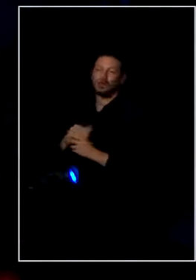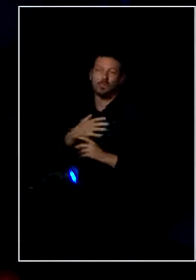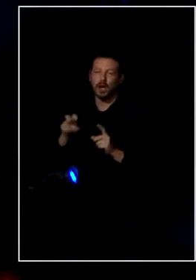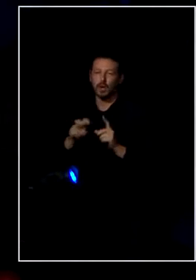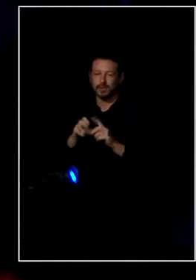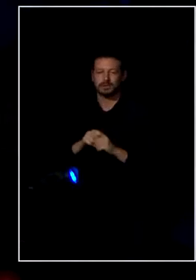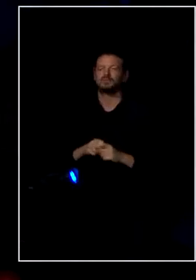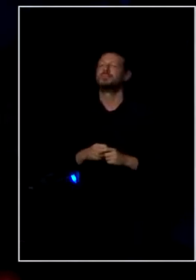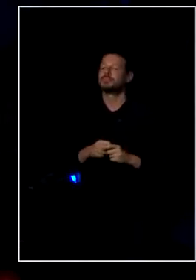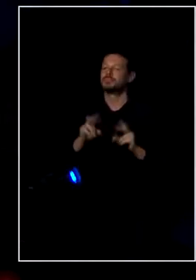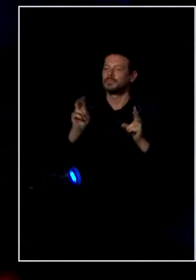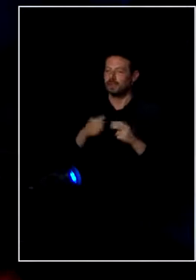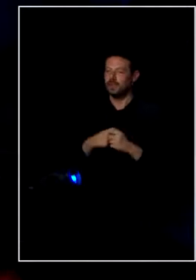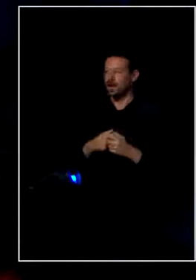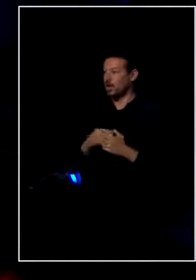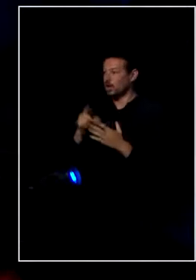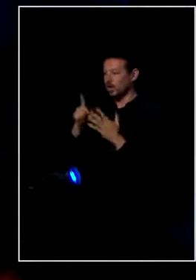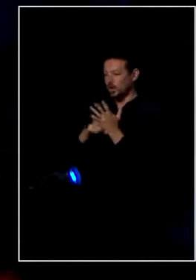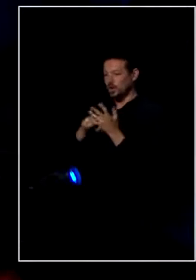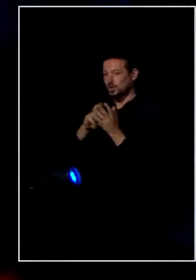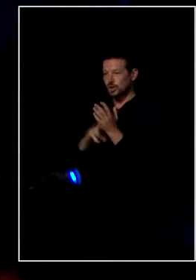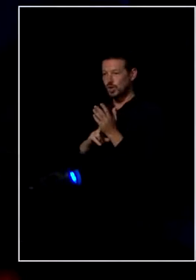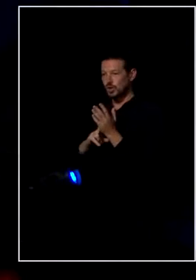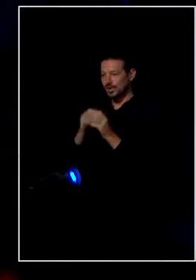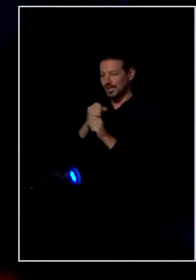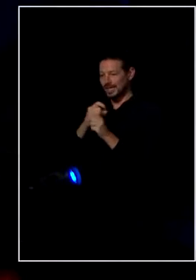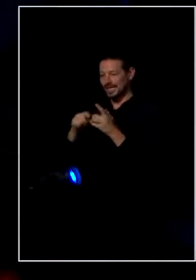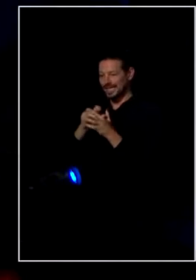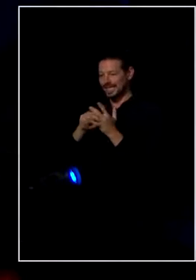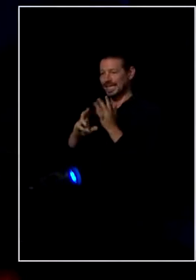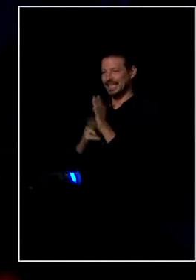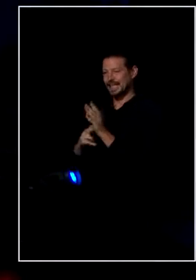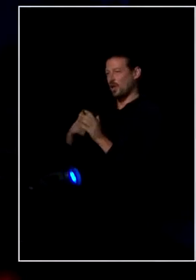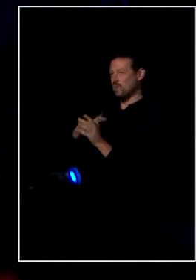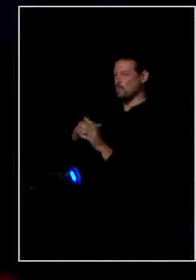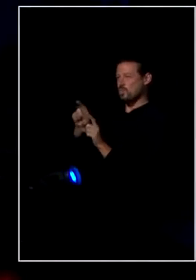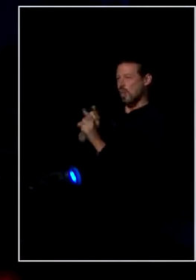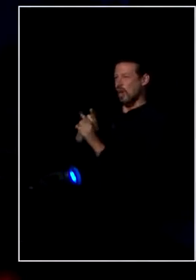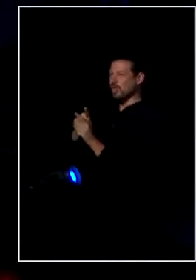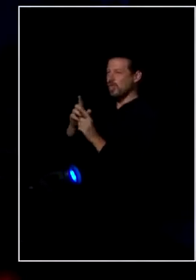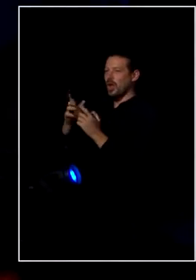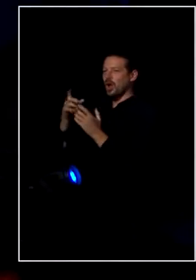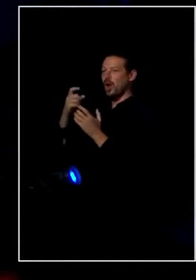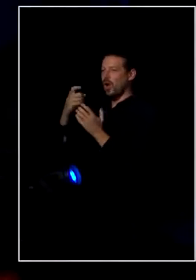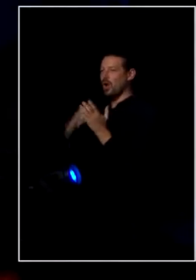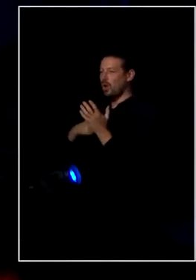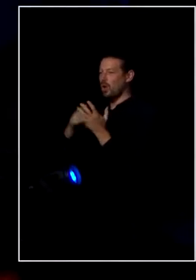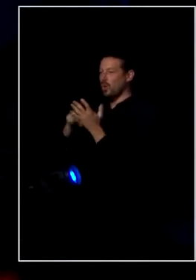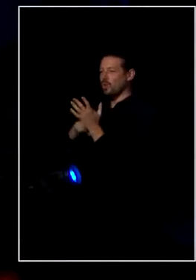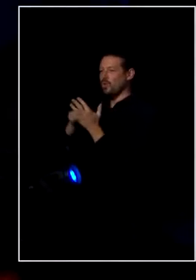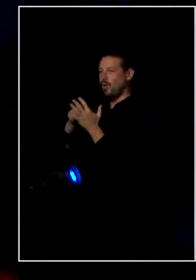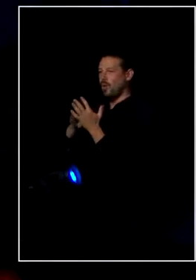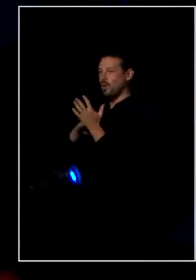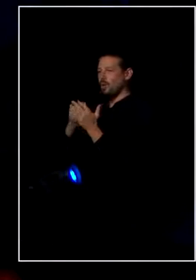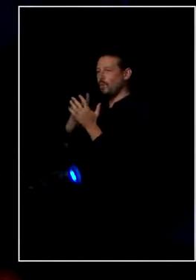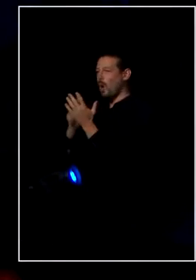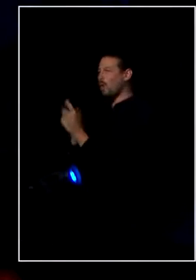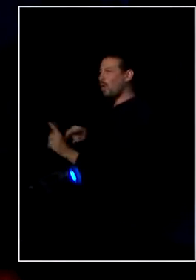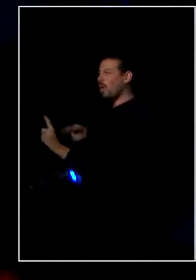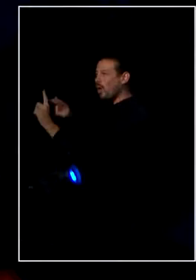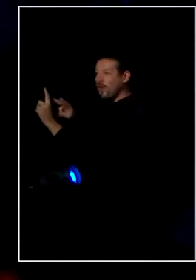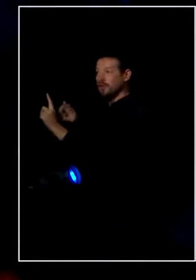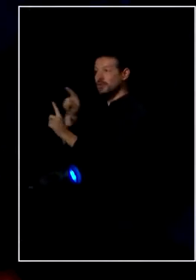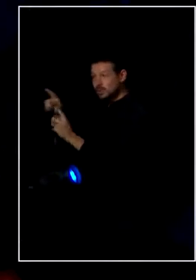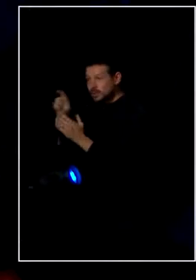I've always wanted Joan Didion as my MS role model. But America's greatest living essayist wrote two paragraphs about